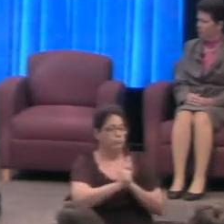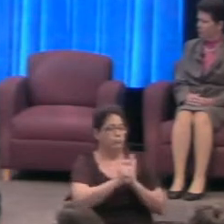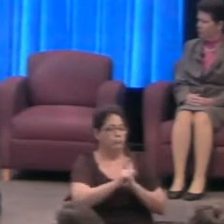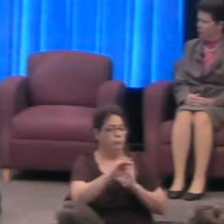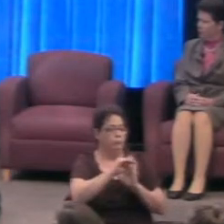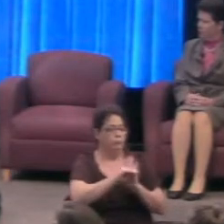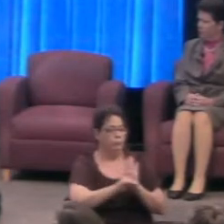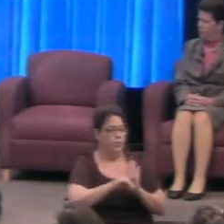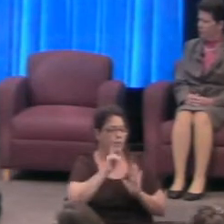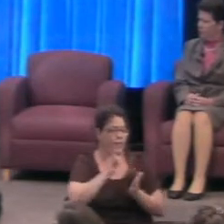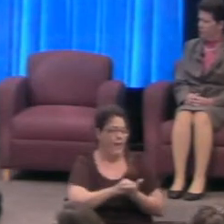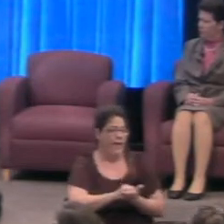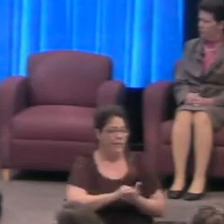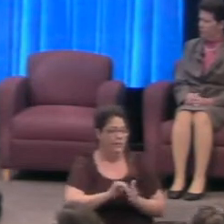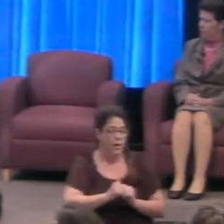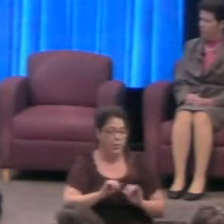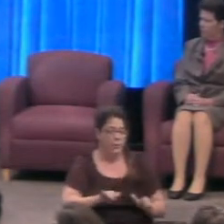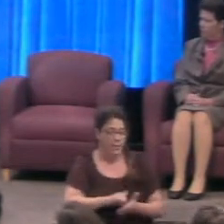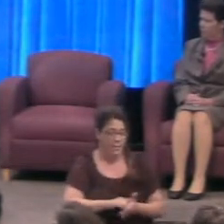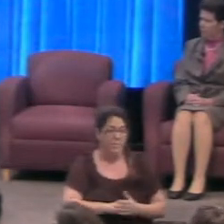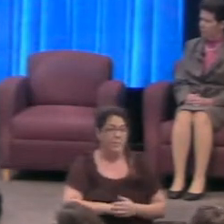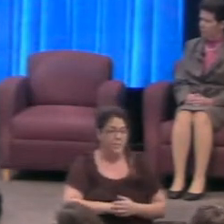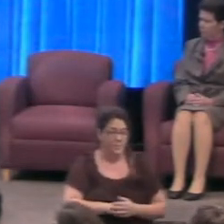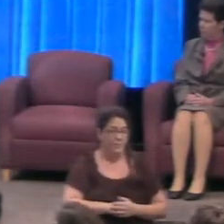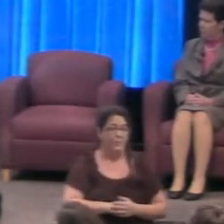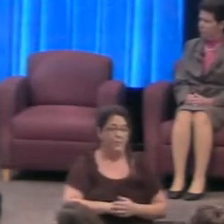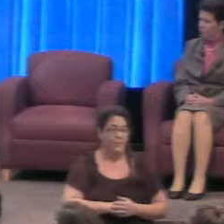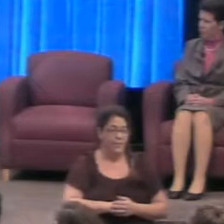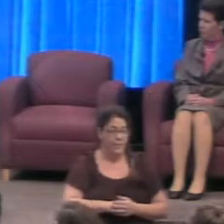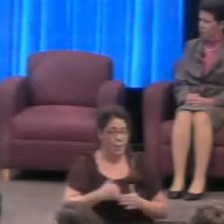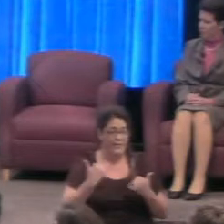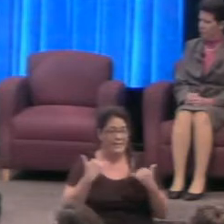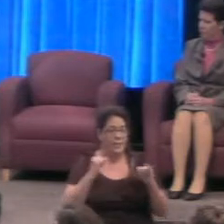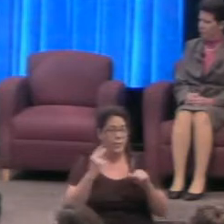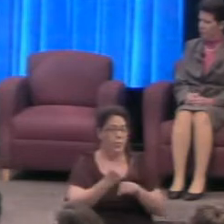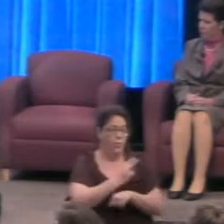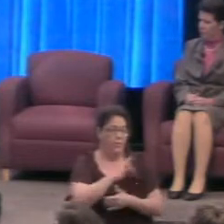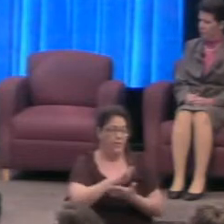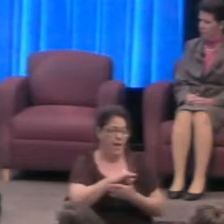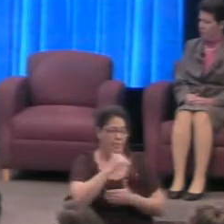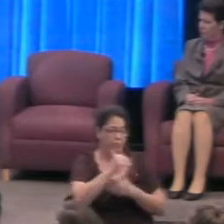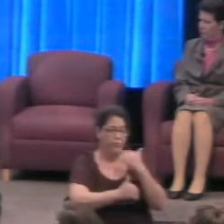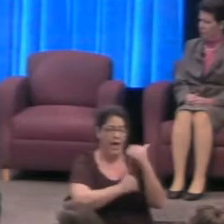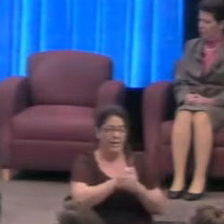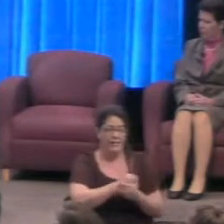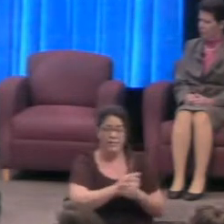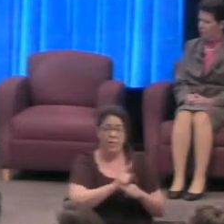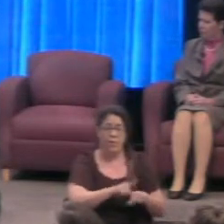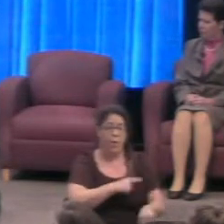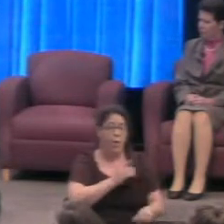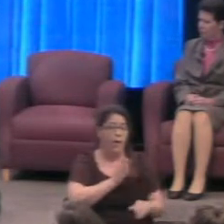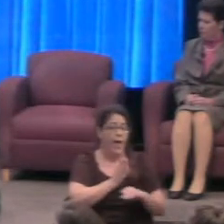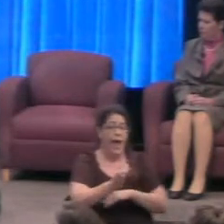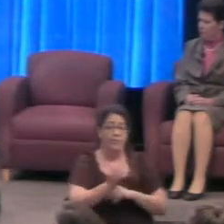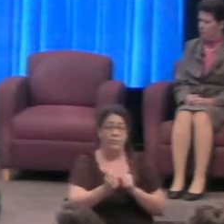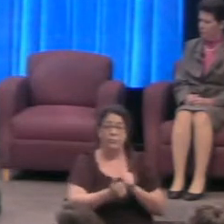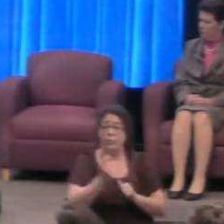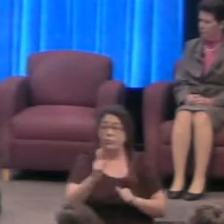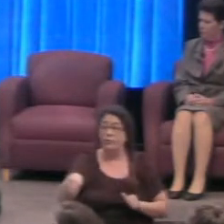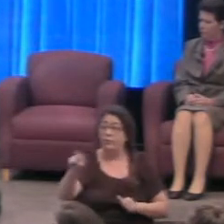of those processes. Those processes still exist today, and they'll exist long after the rest of us